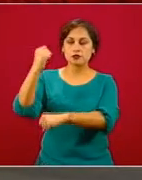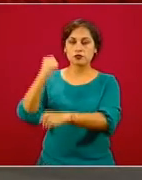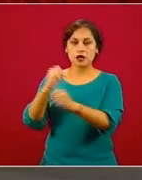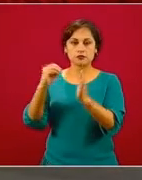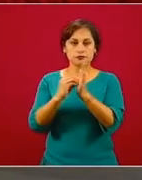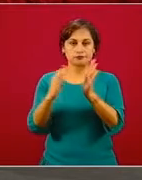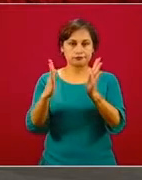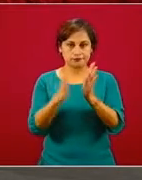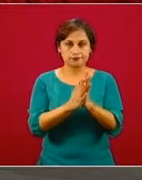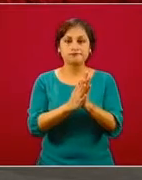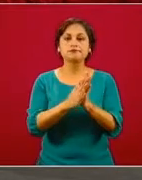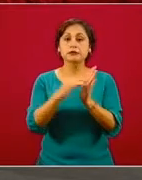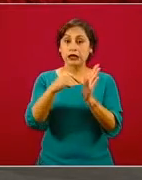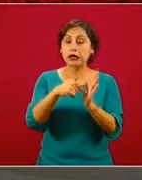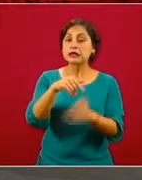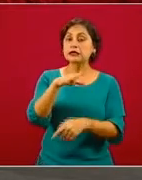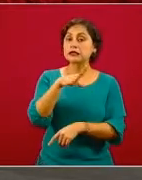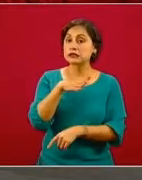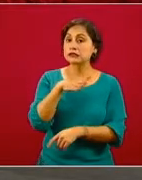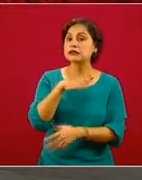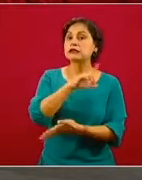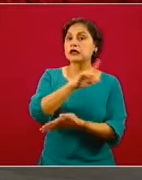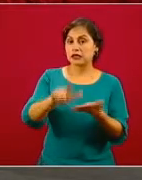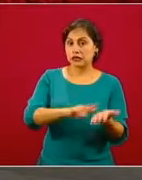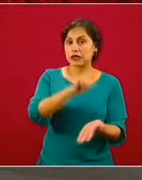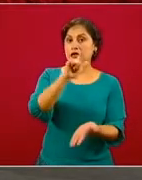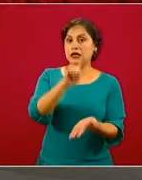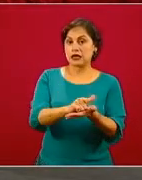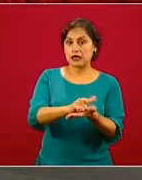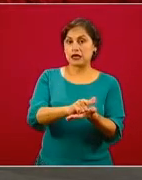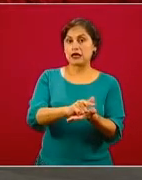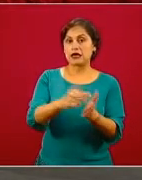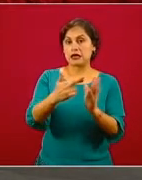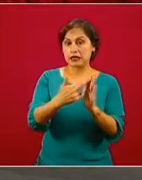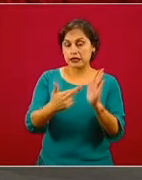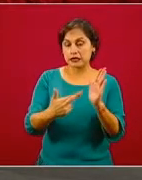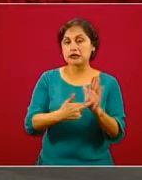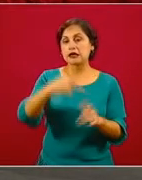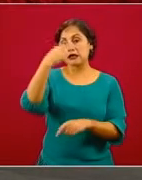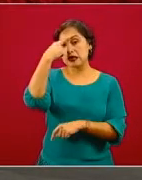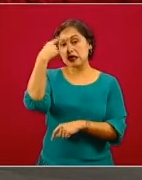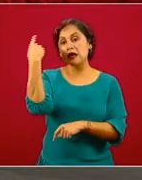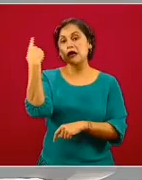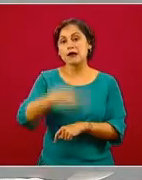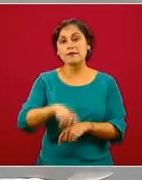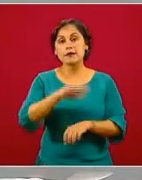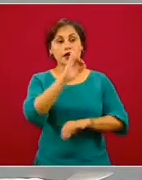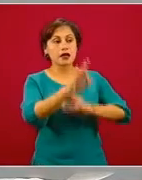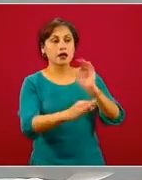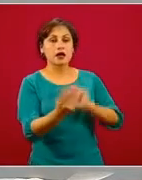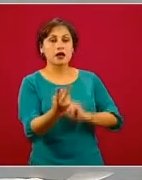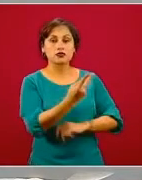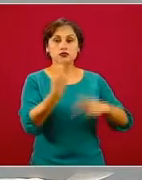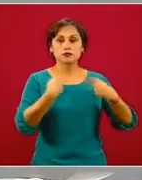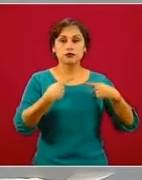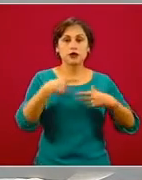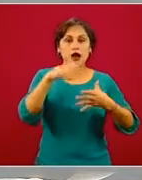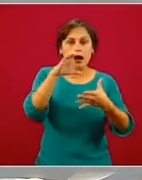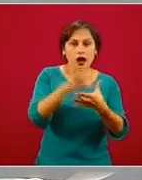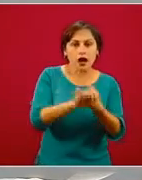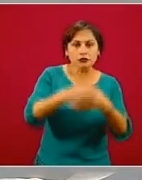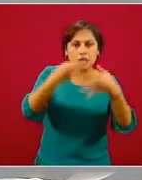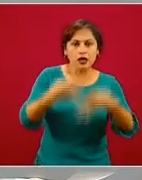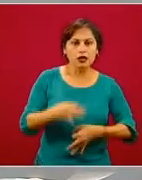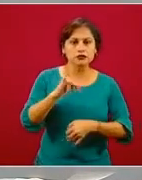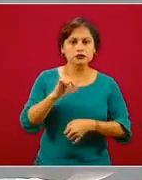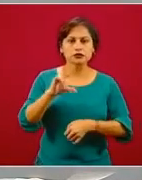yes, this guide that we have launched, that is based on protocols that have been established since last year, has